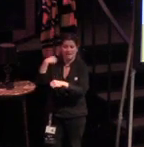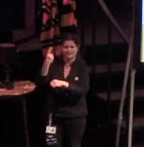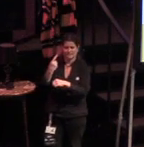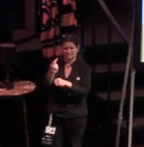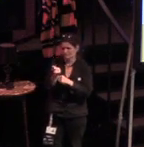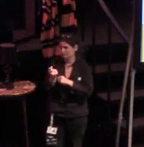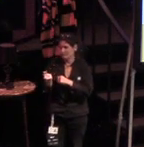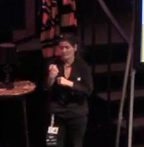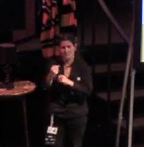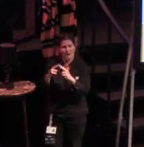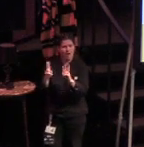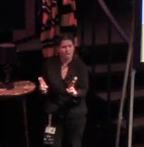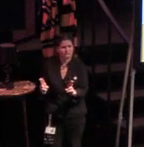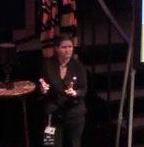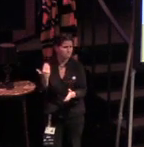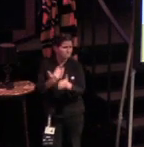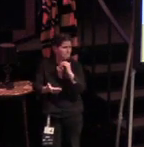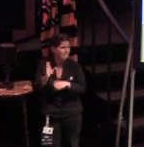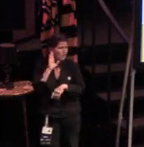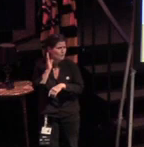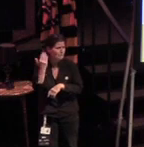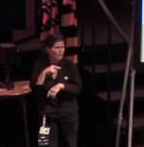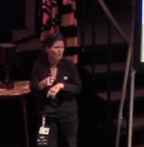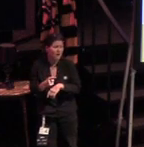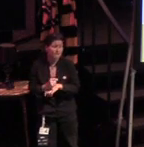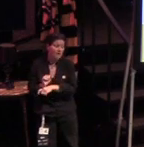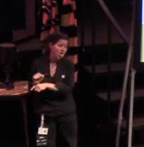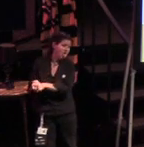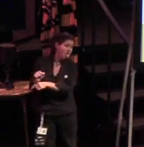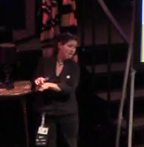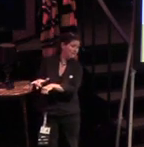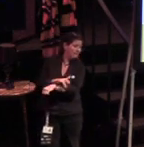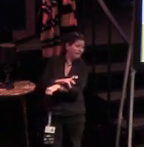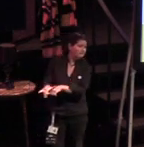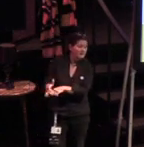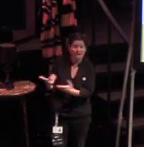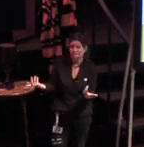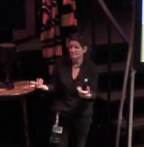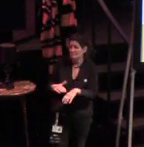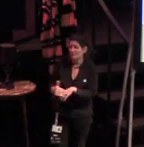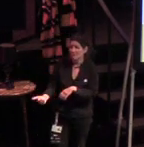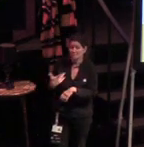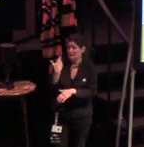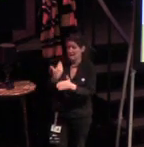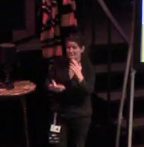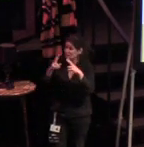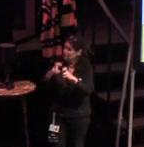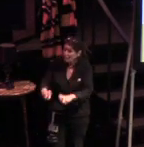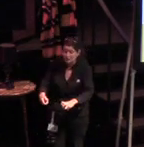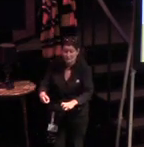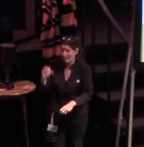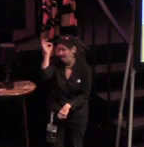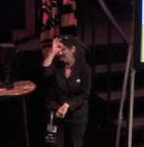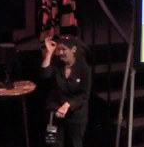I'd never heard it theater before I was so not interested that it was a theater that I didn't even I didn't even research it I didn't I